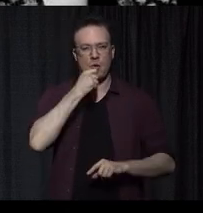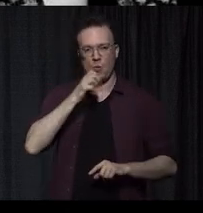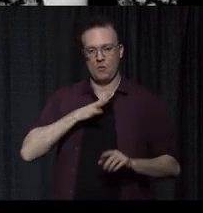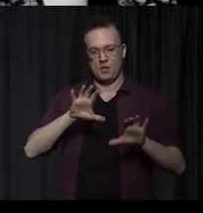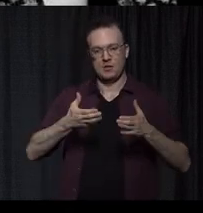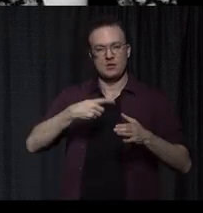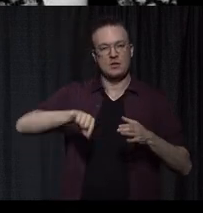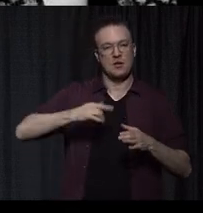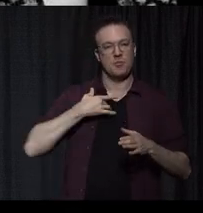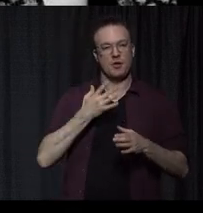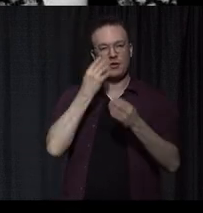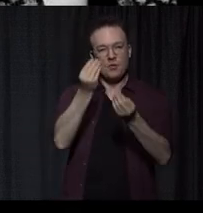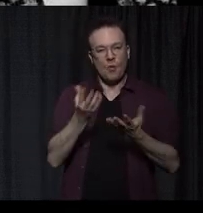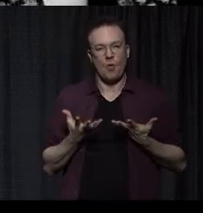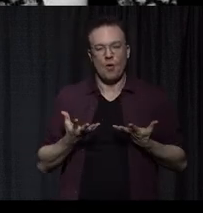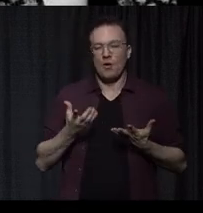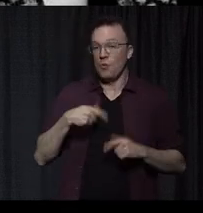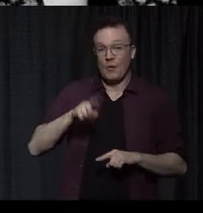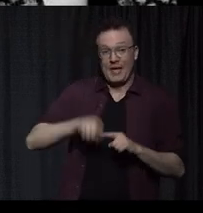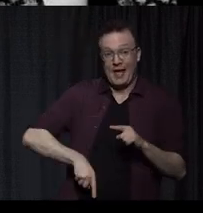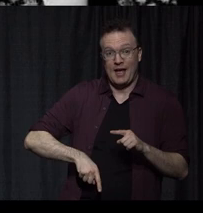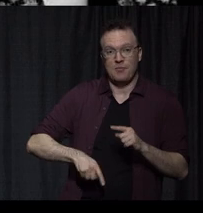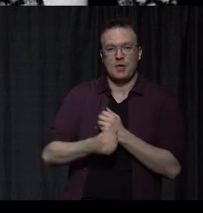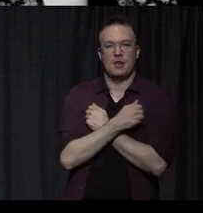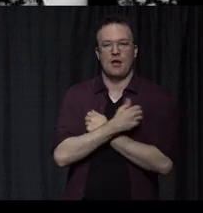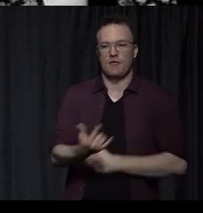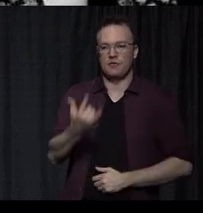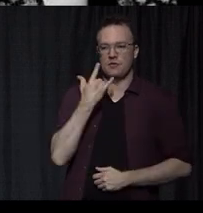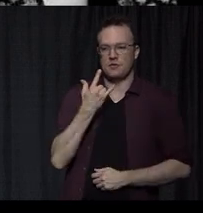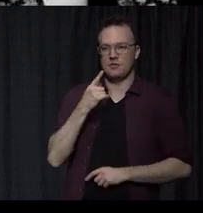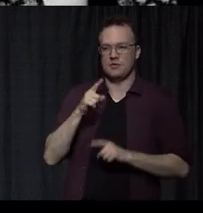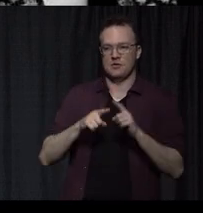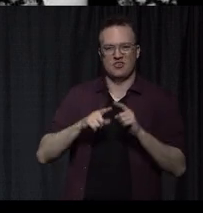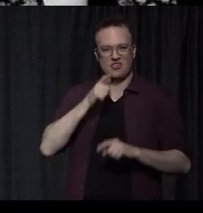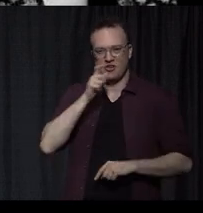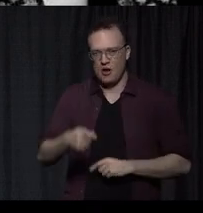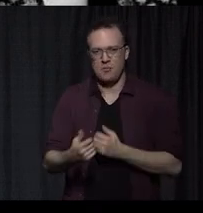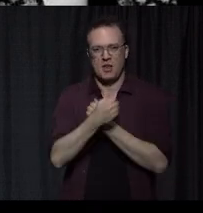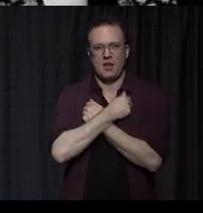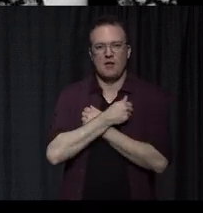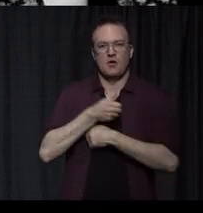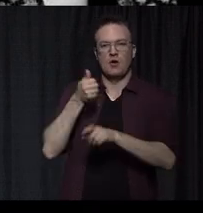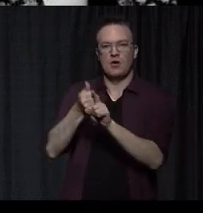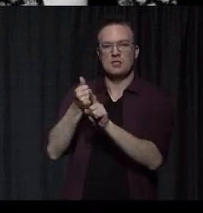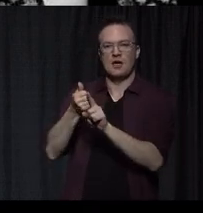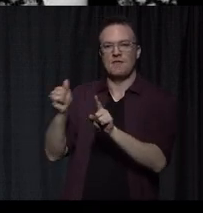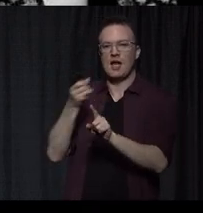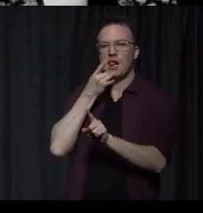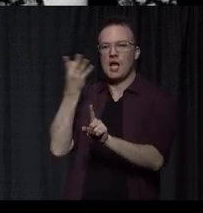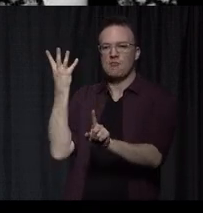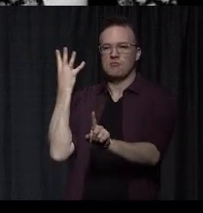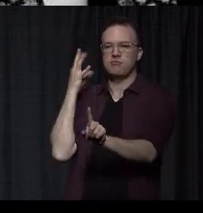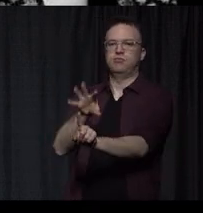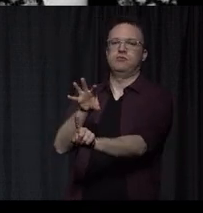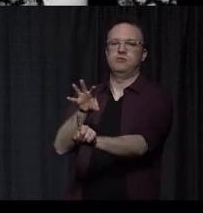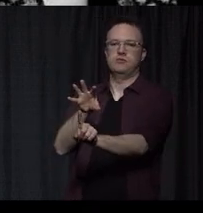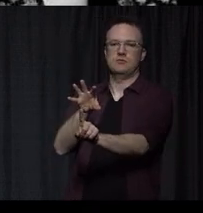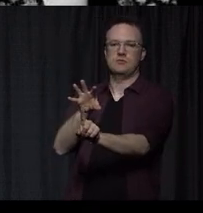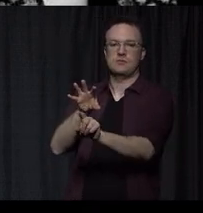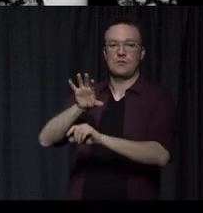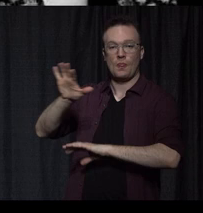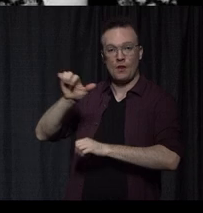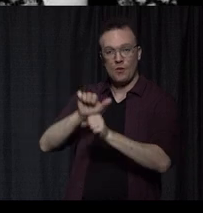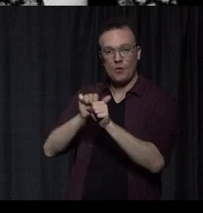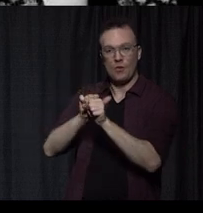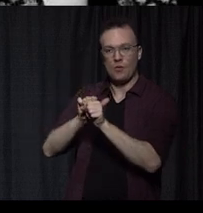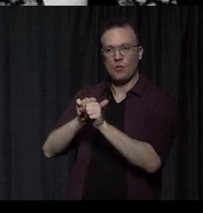are told that we cannot and shall not be loved, Bell Hooks stood as a visionary light. Her work